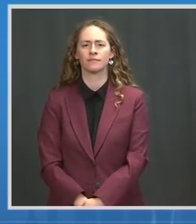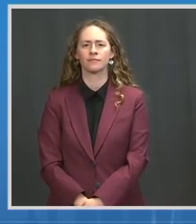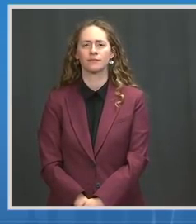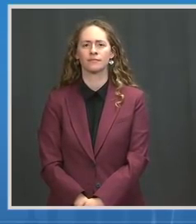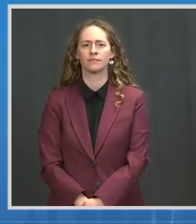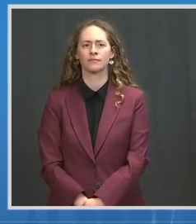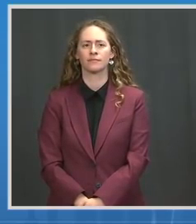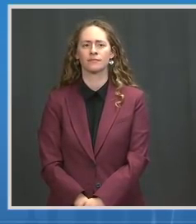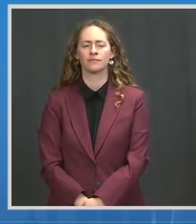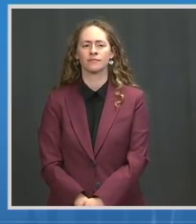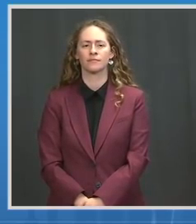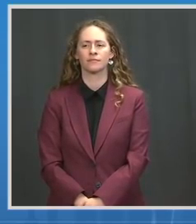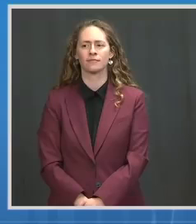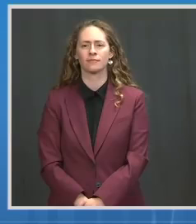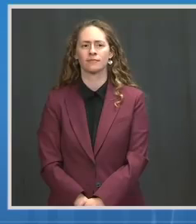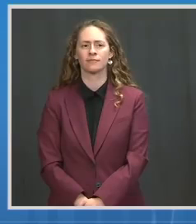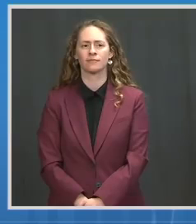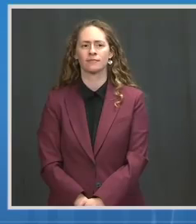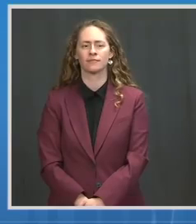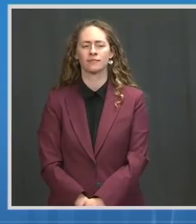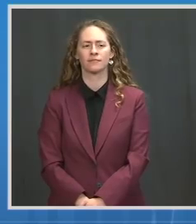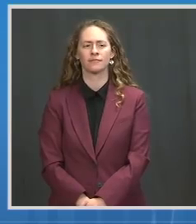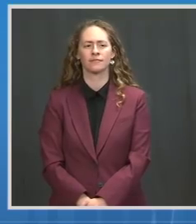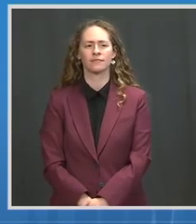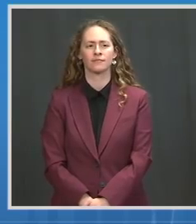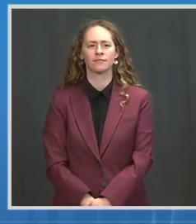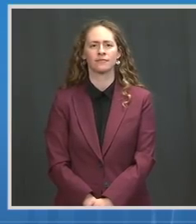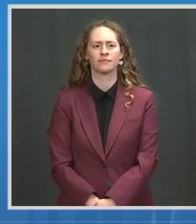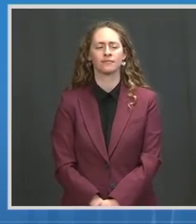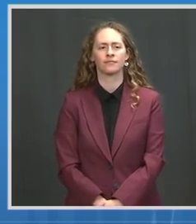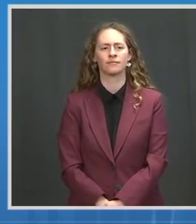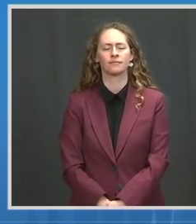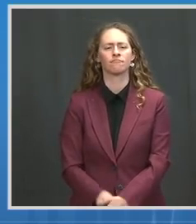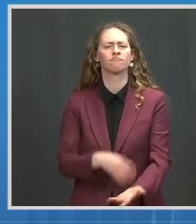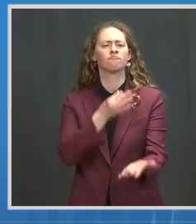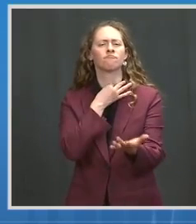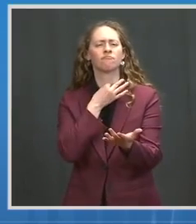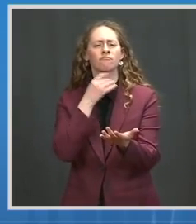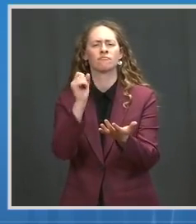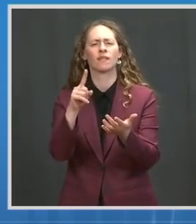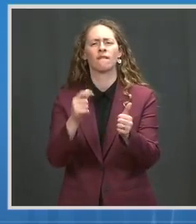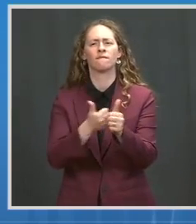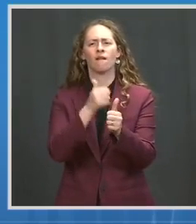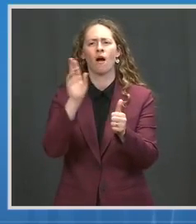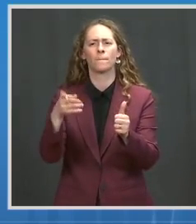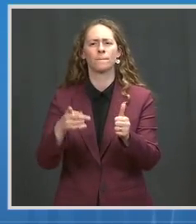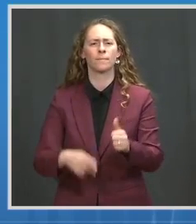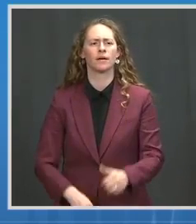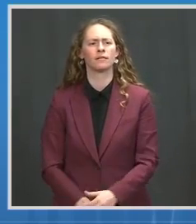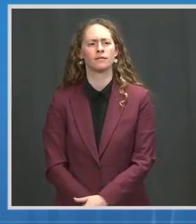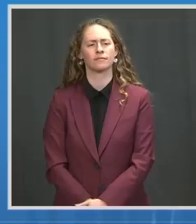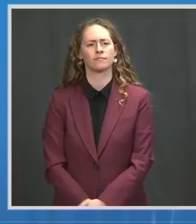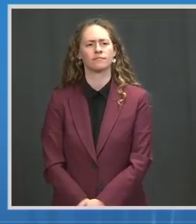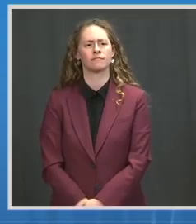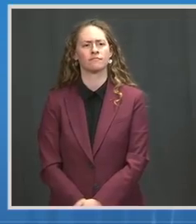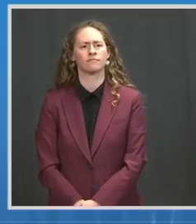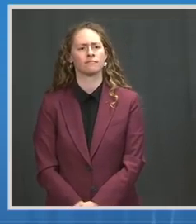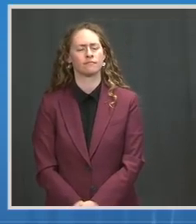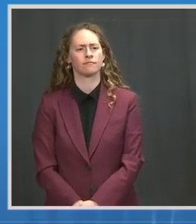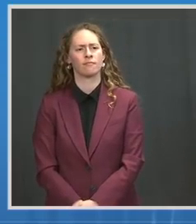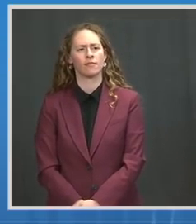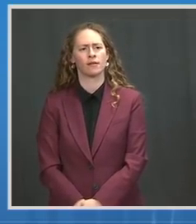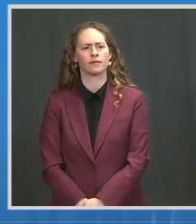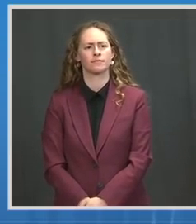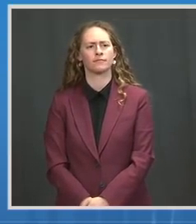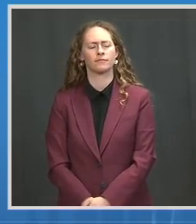Thanks very much. Andy, just one quick question to follow up on what you just said. You said that the doses are supposed to be out the 80 million by the end